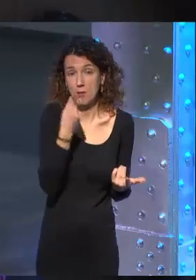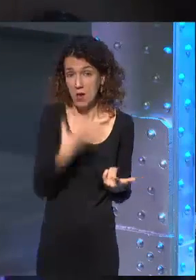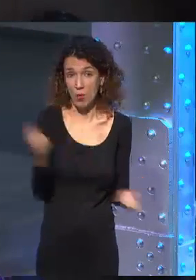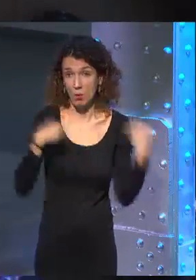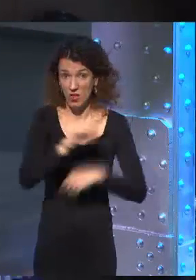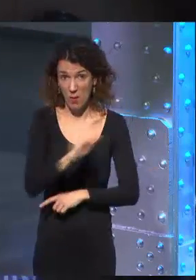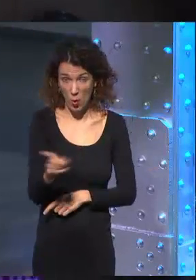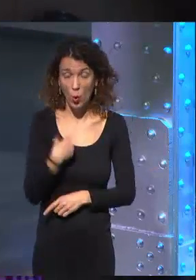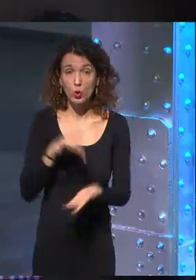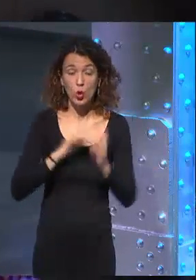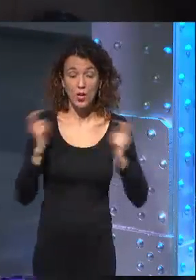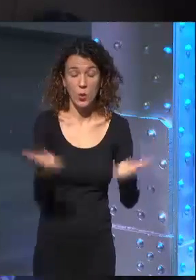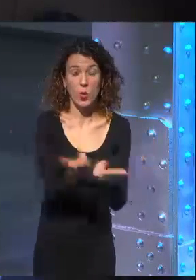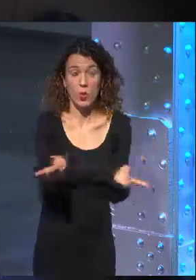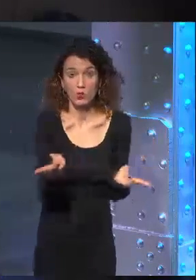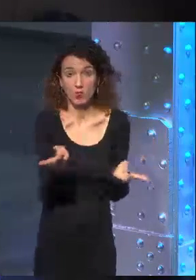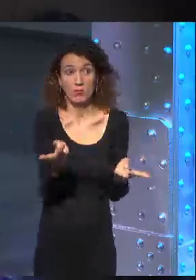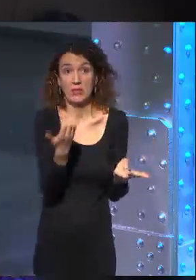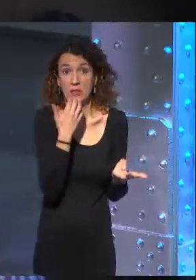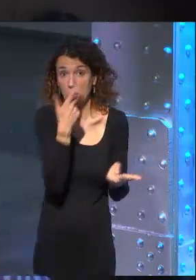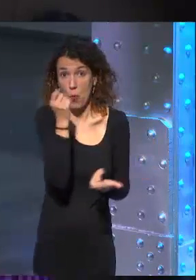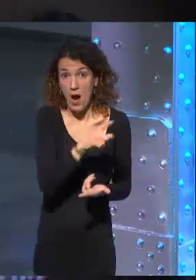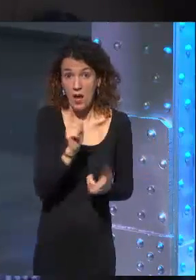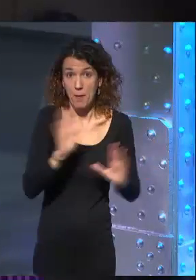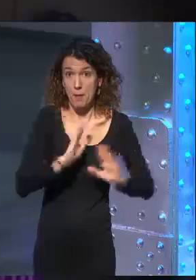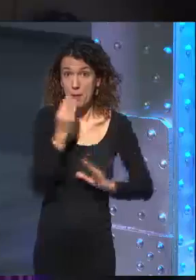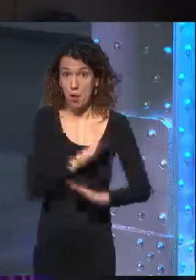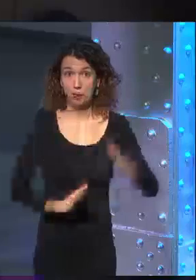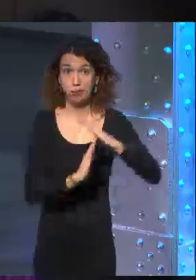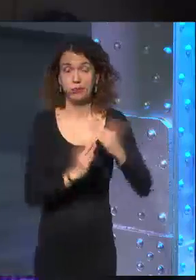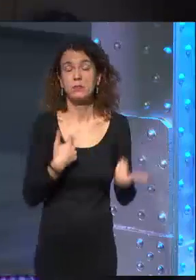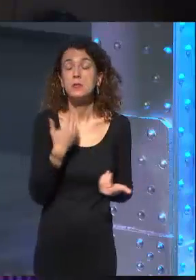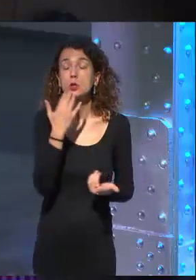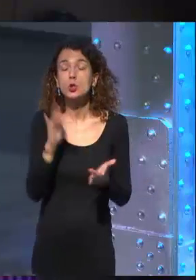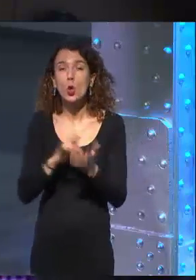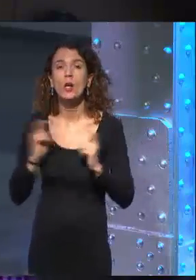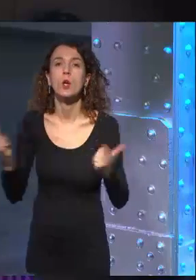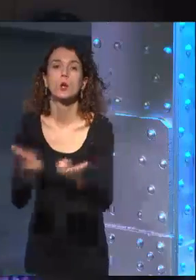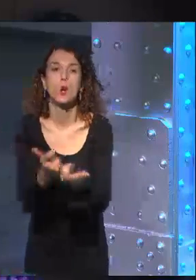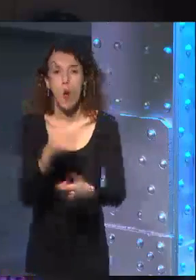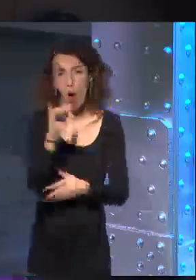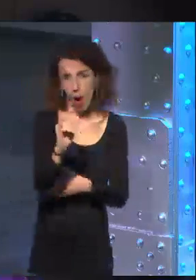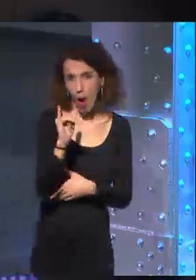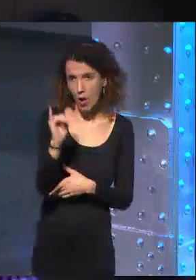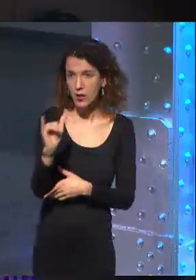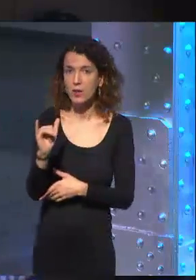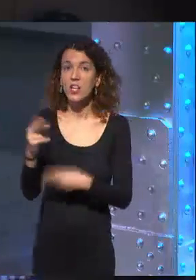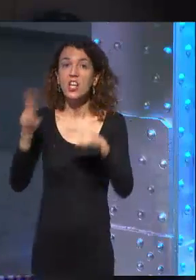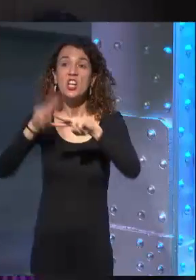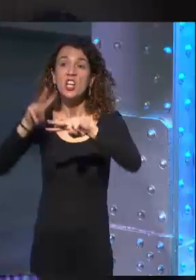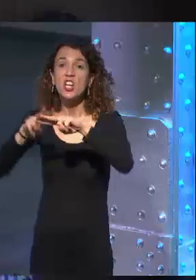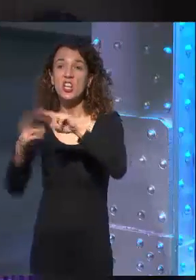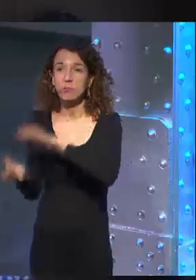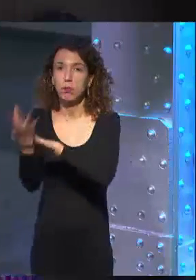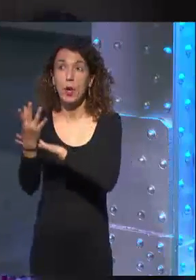just answering their emails. And it doesn't make much sense, because if that meeting was